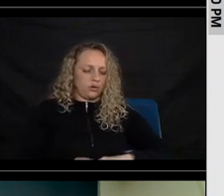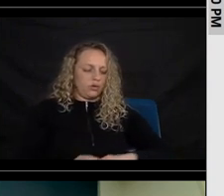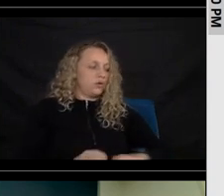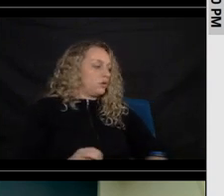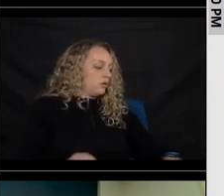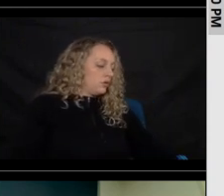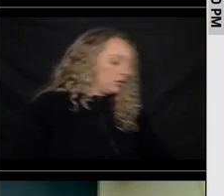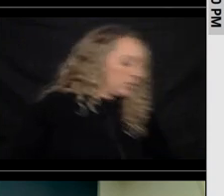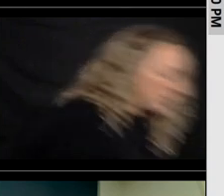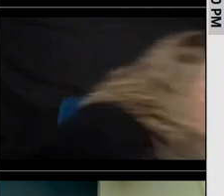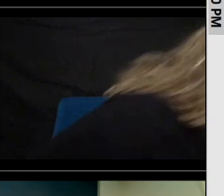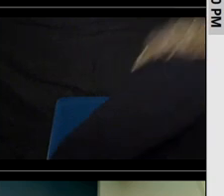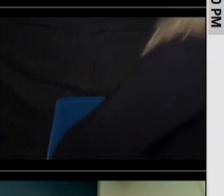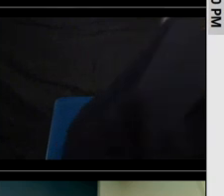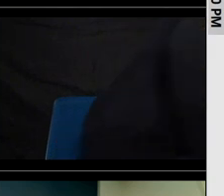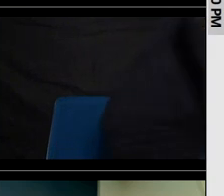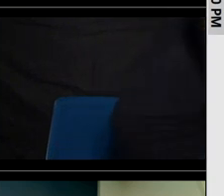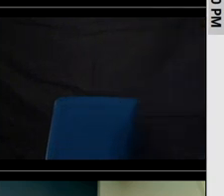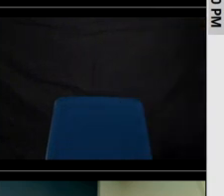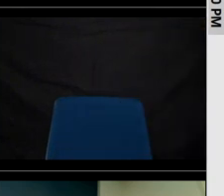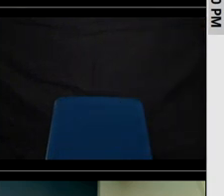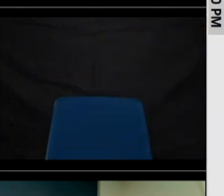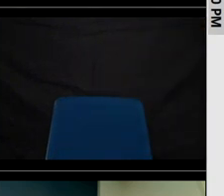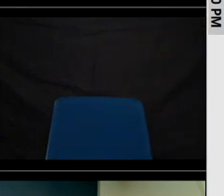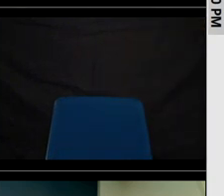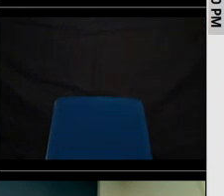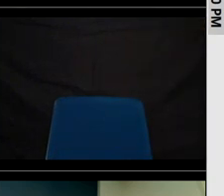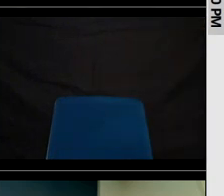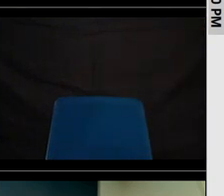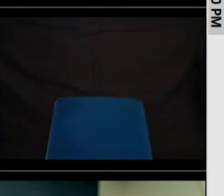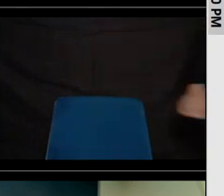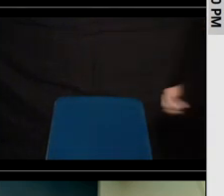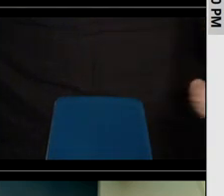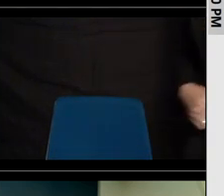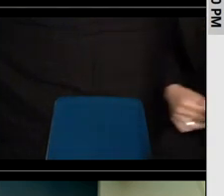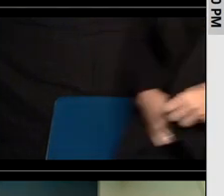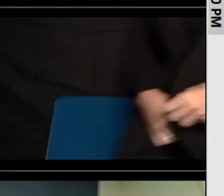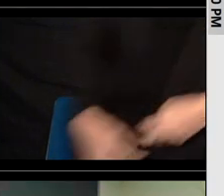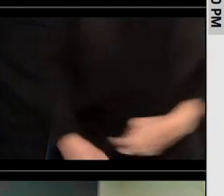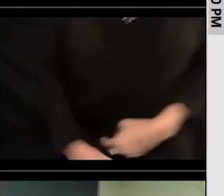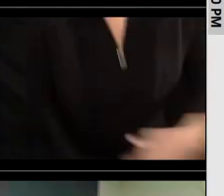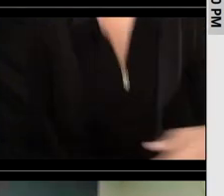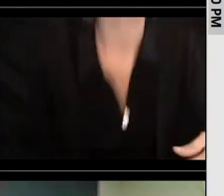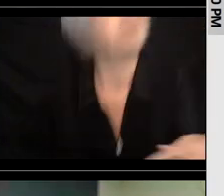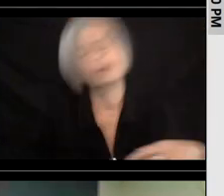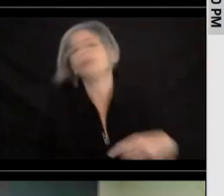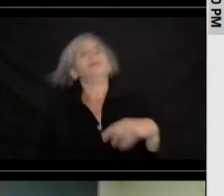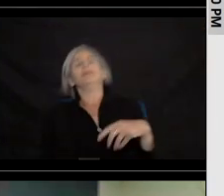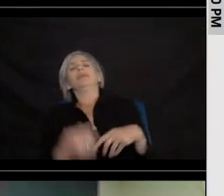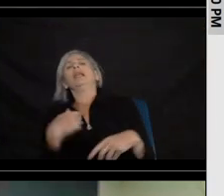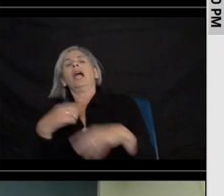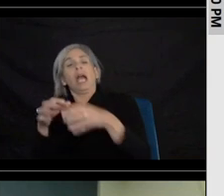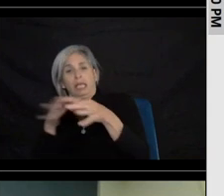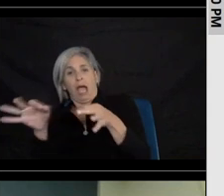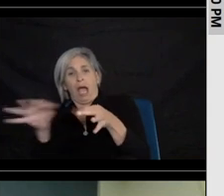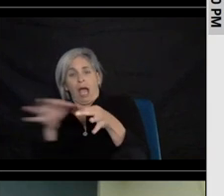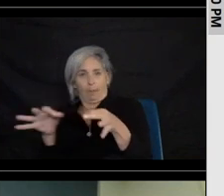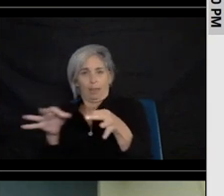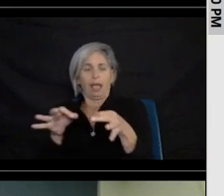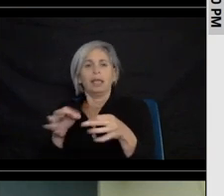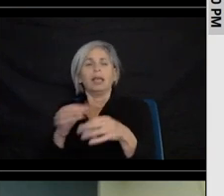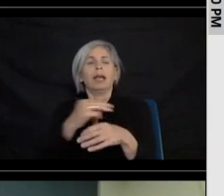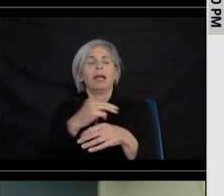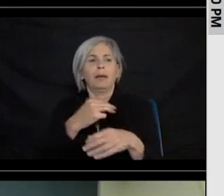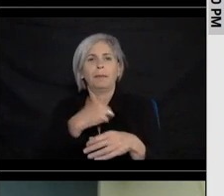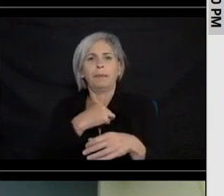Mayor? Yes, Commissioner Ramos, you have a question? I just need to make a comment that members coming up